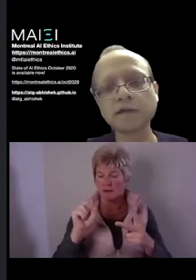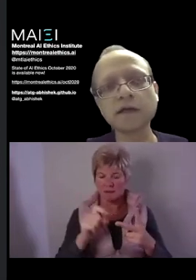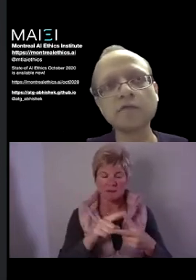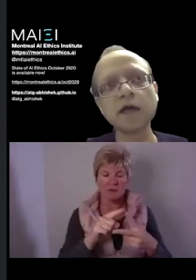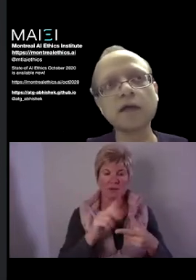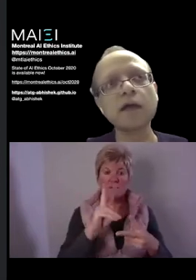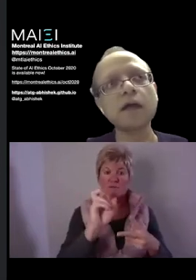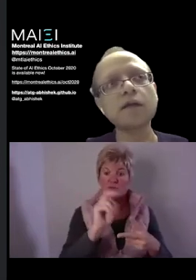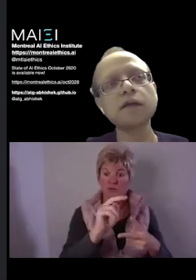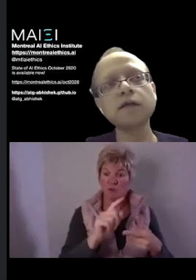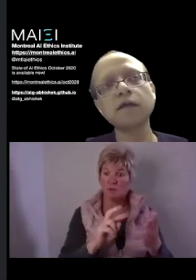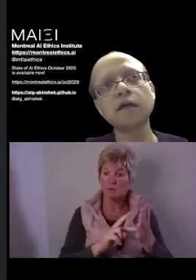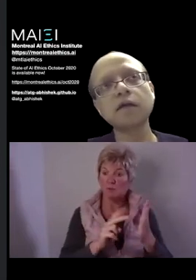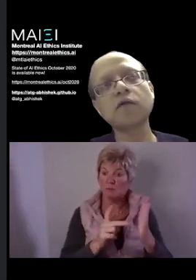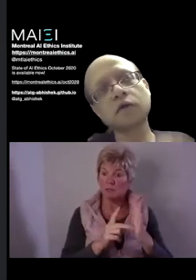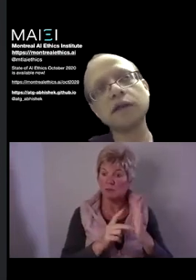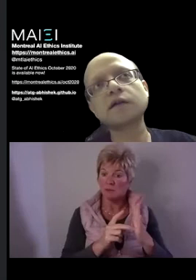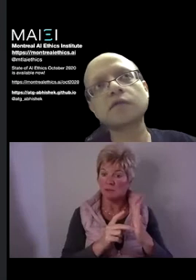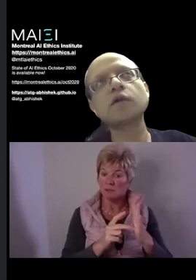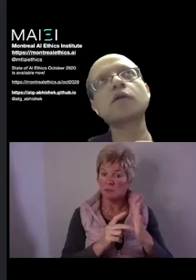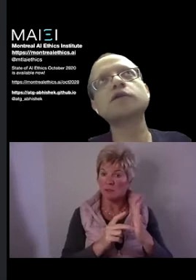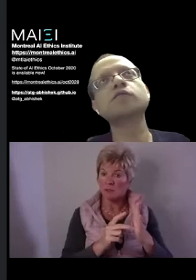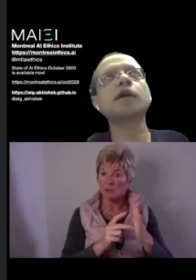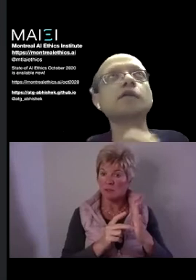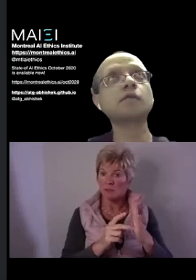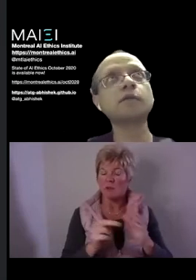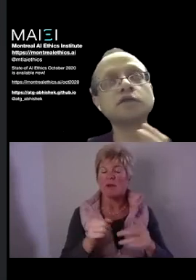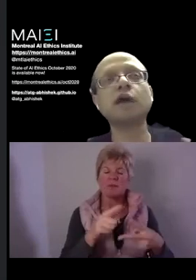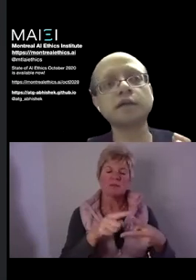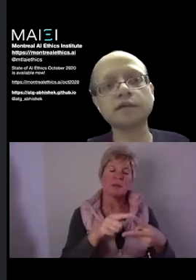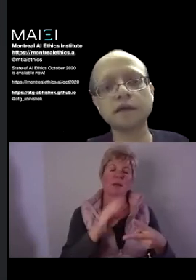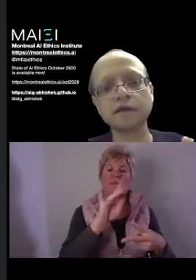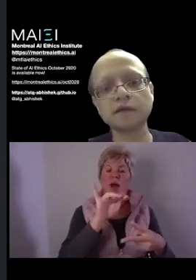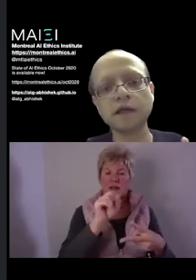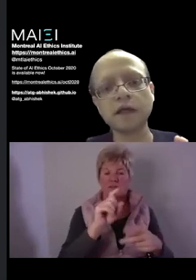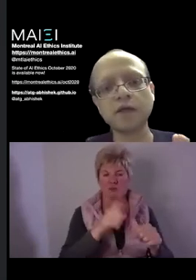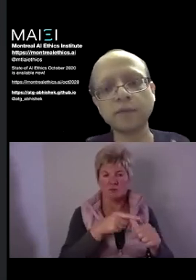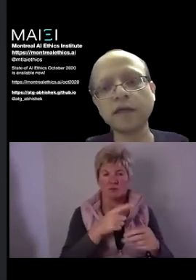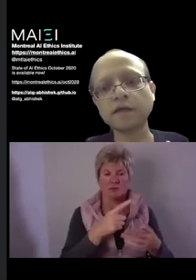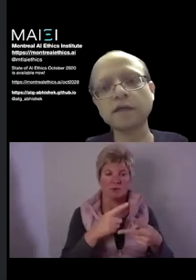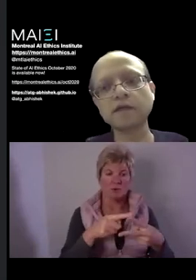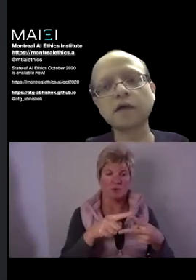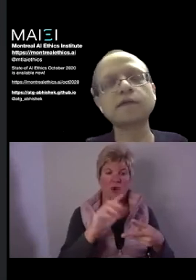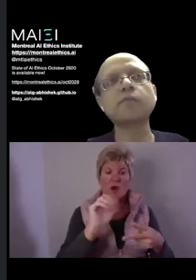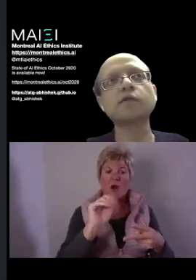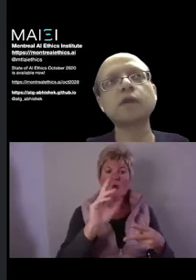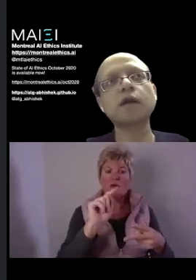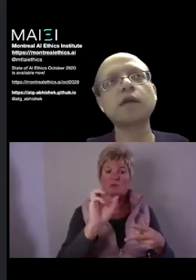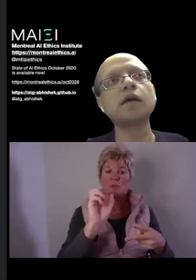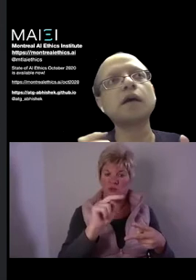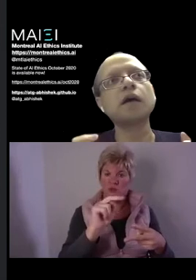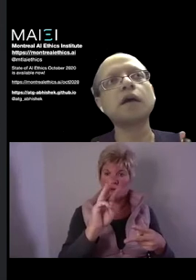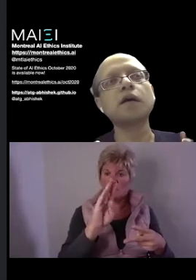is basically when let's start with automation bias. Automation bias is basically this concept